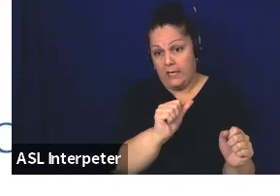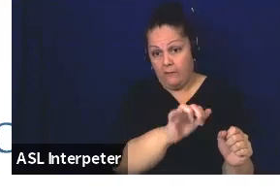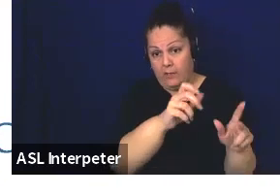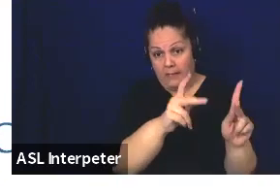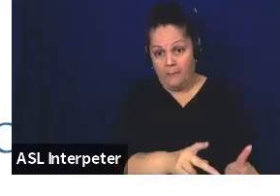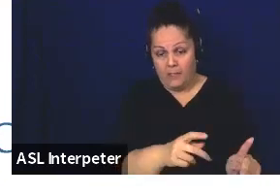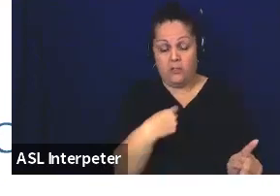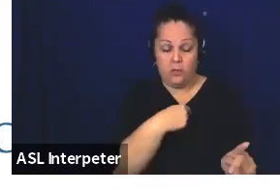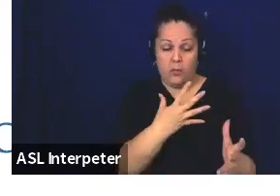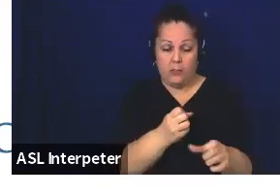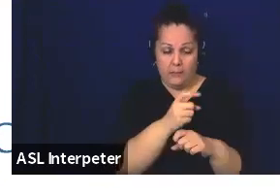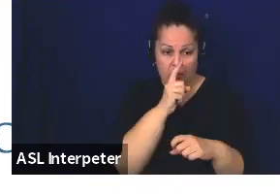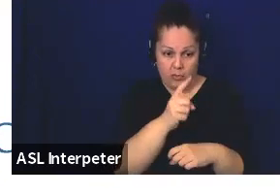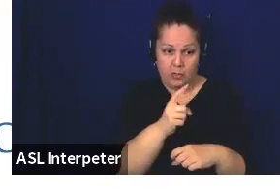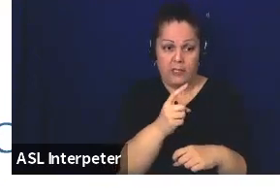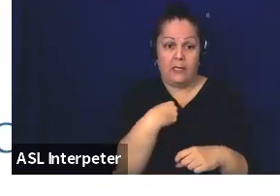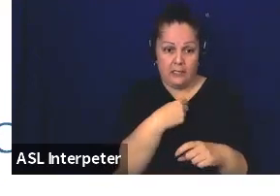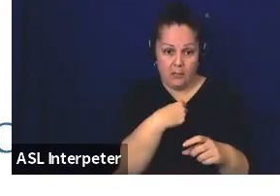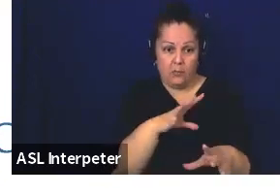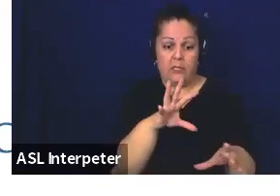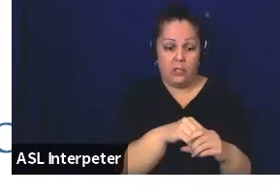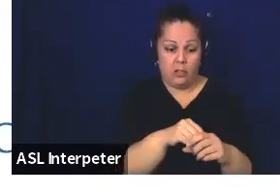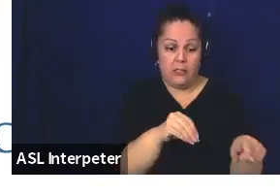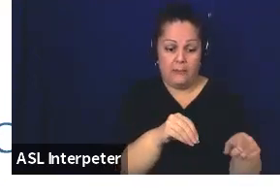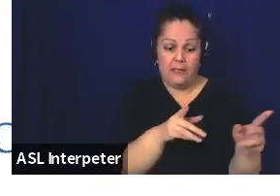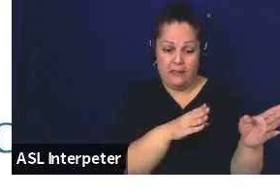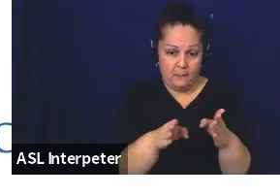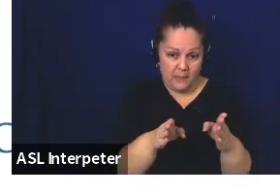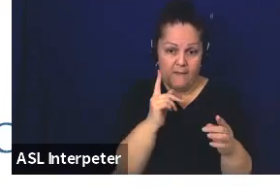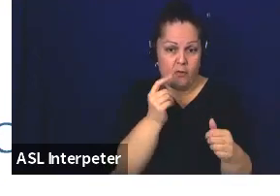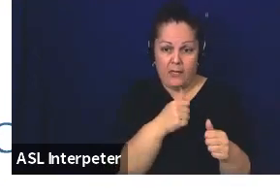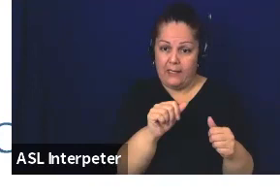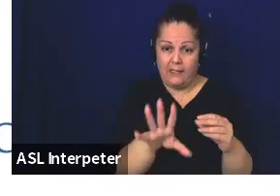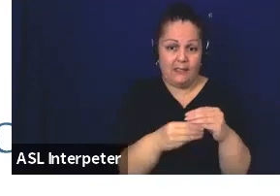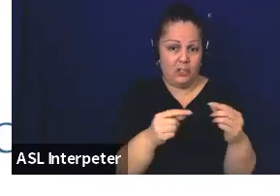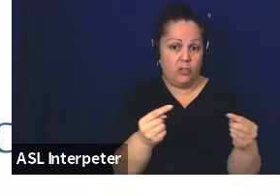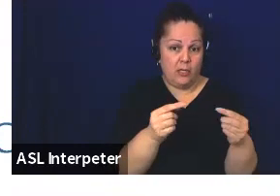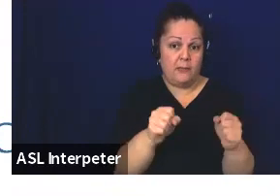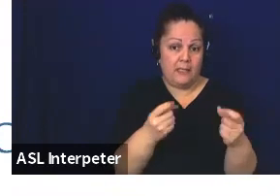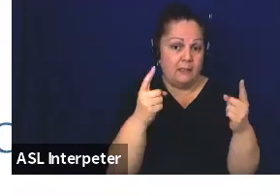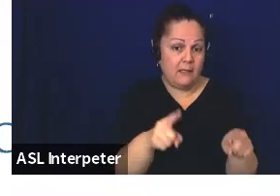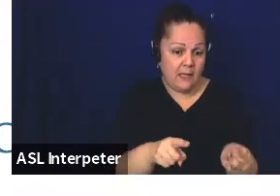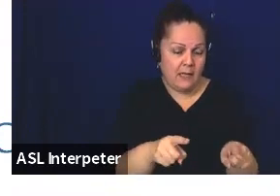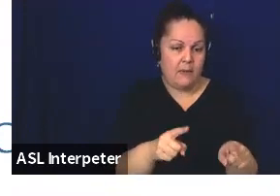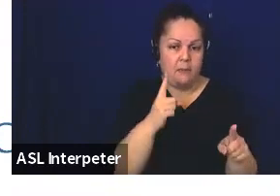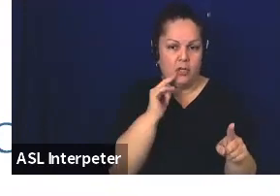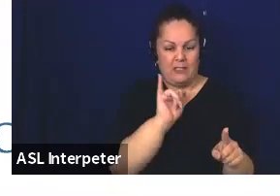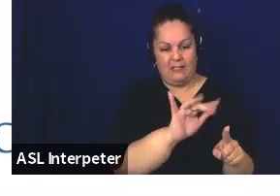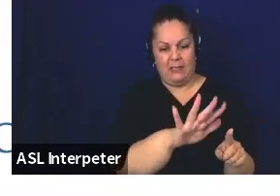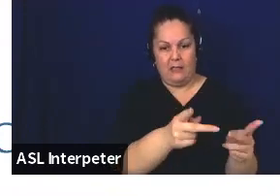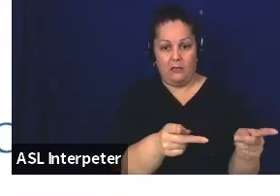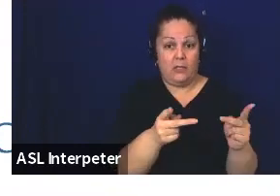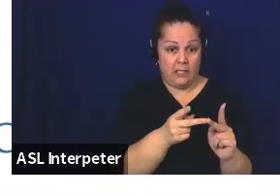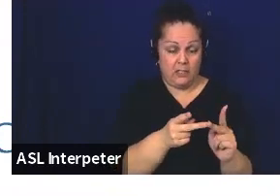we want to make sure that we are including them in the plan for any additional harm that can come from being in the location that they're